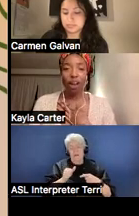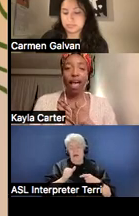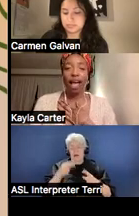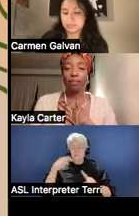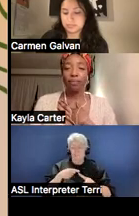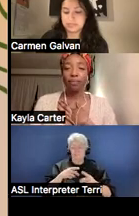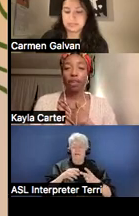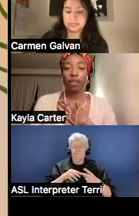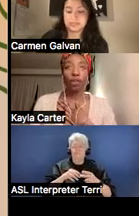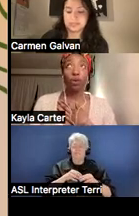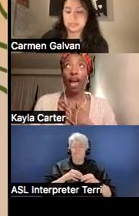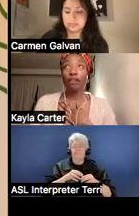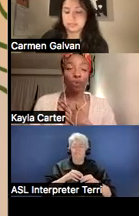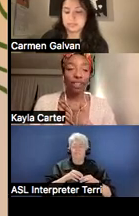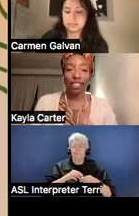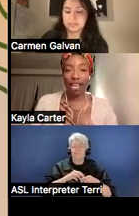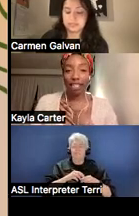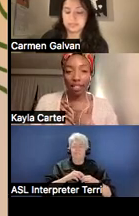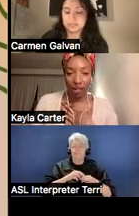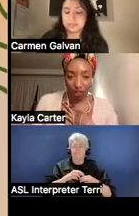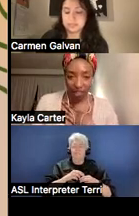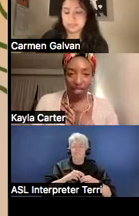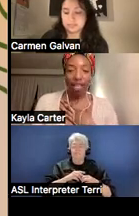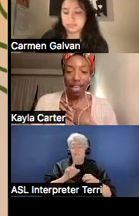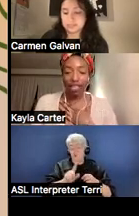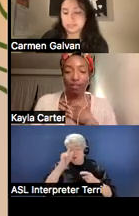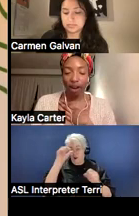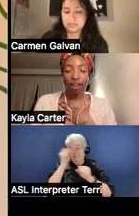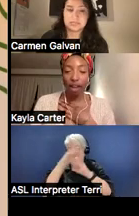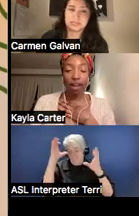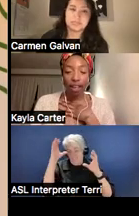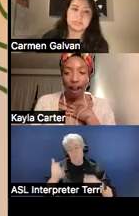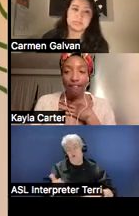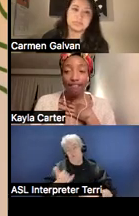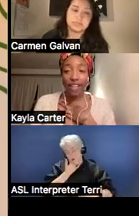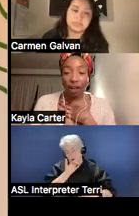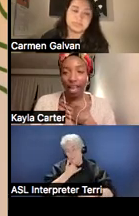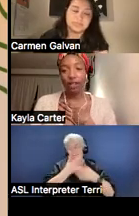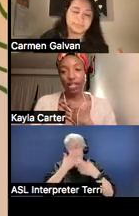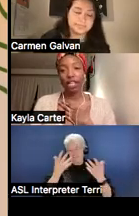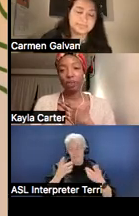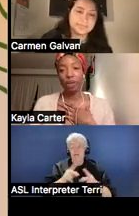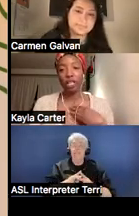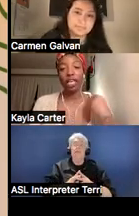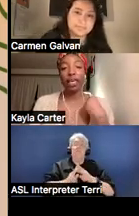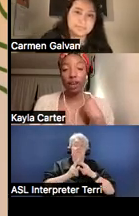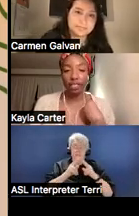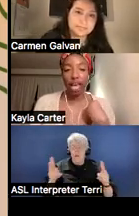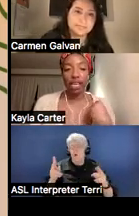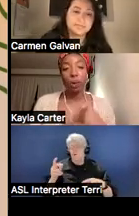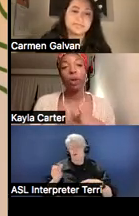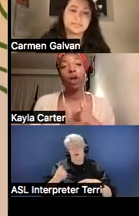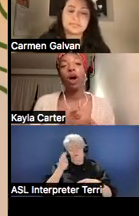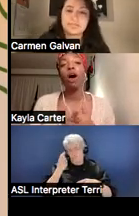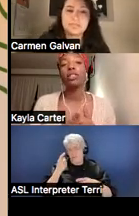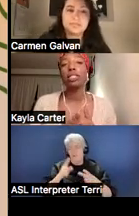about, you have unrealistic expectations. It is very, very, very understandable in our